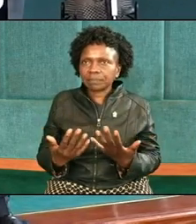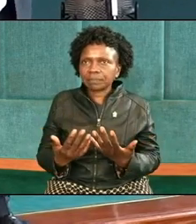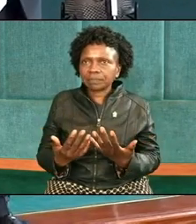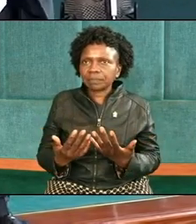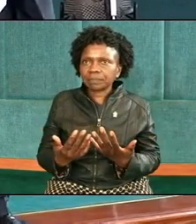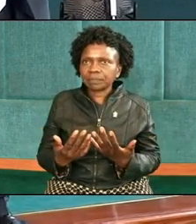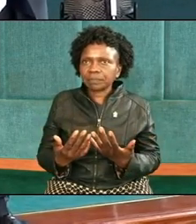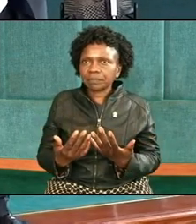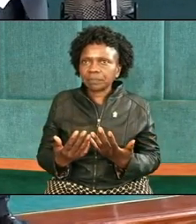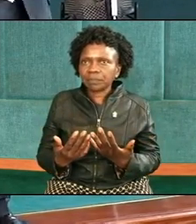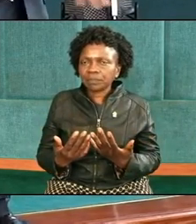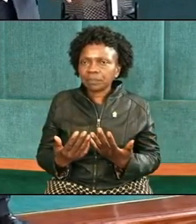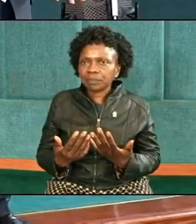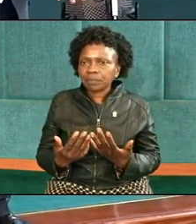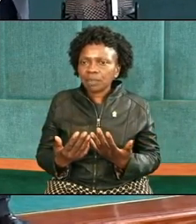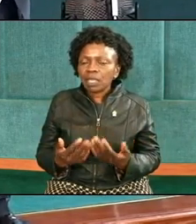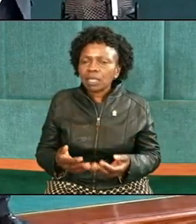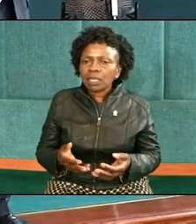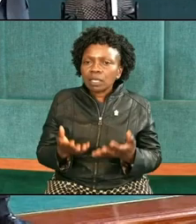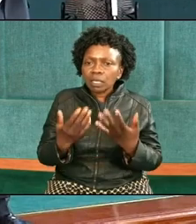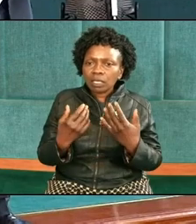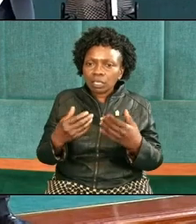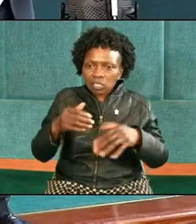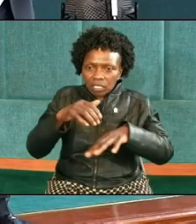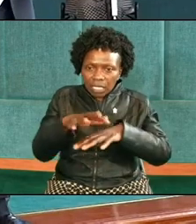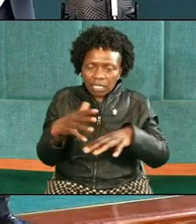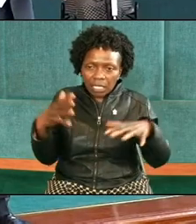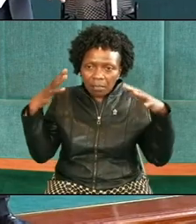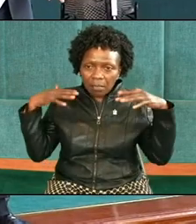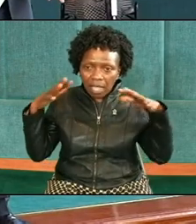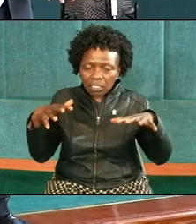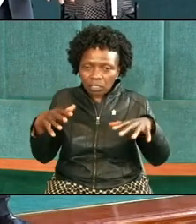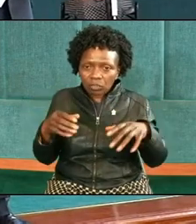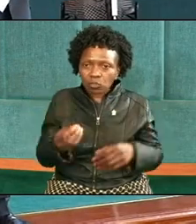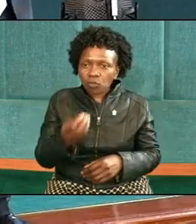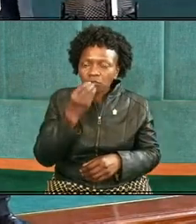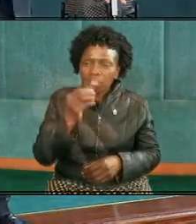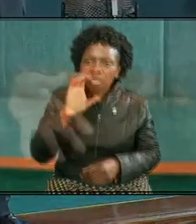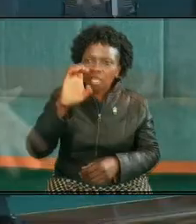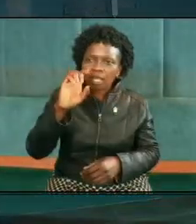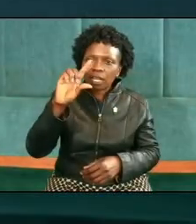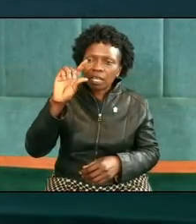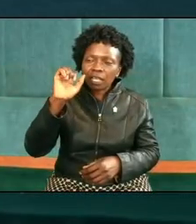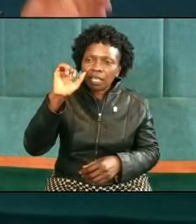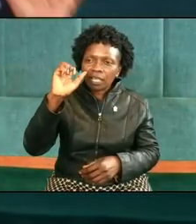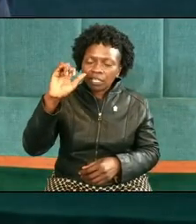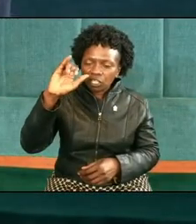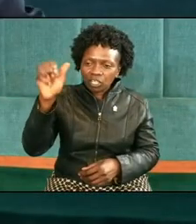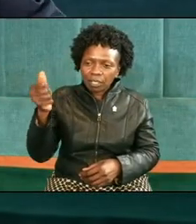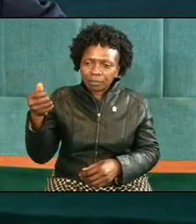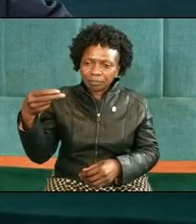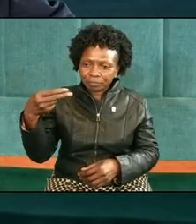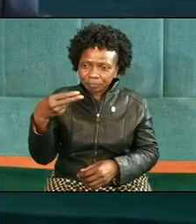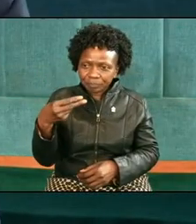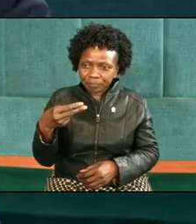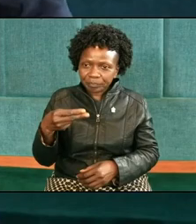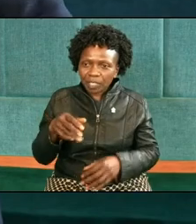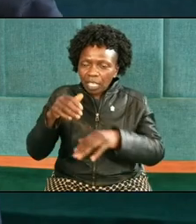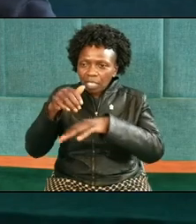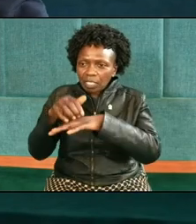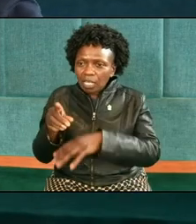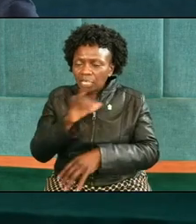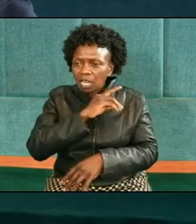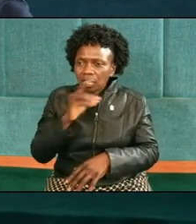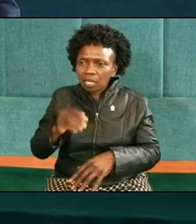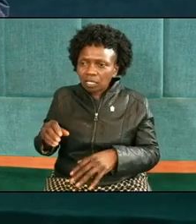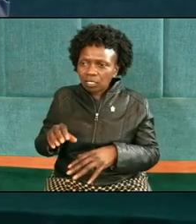Need raven to feed Elijah? Raven came morning and evening. Are you with me? Told the lions in the den with Daniel, don't touch the lion.